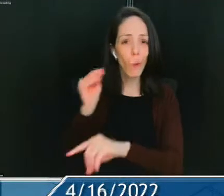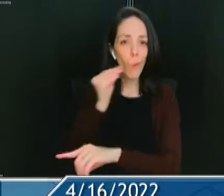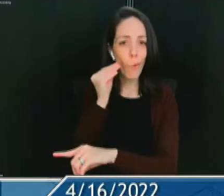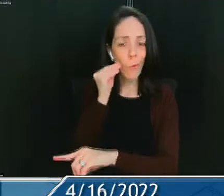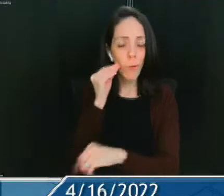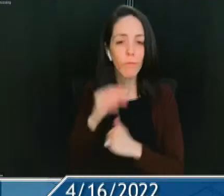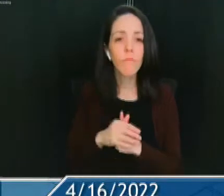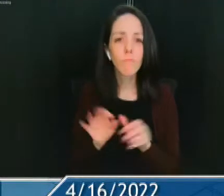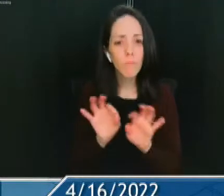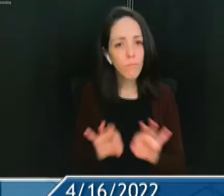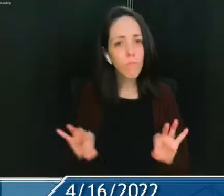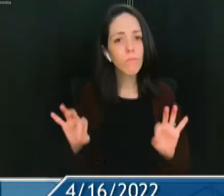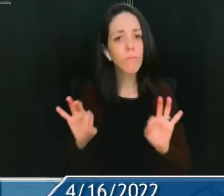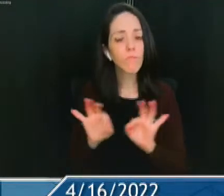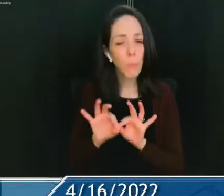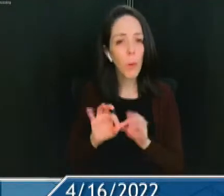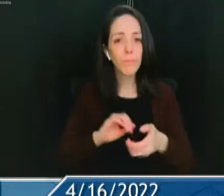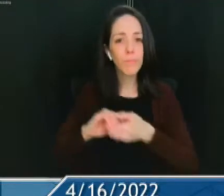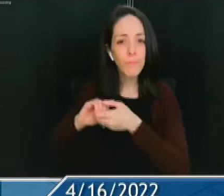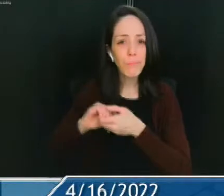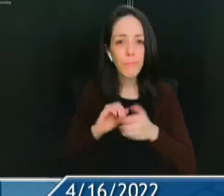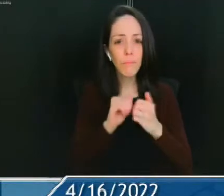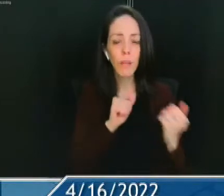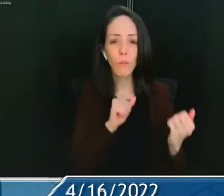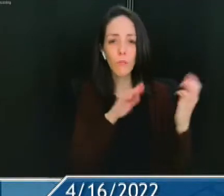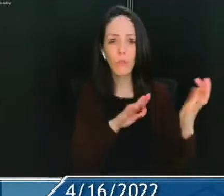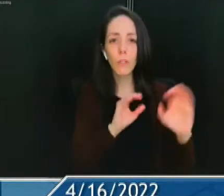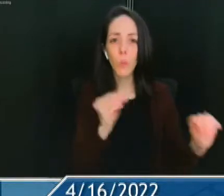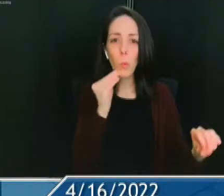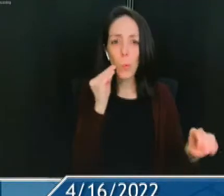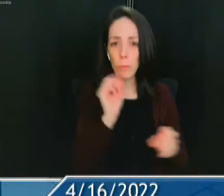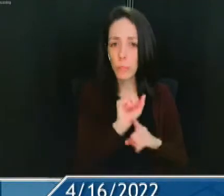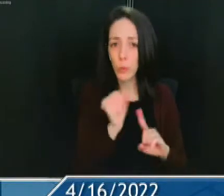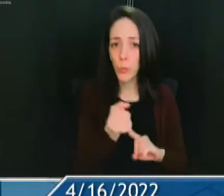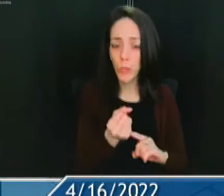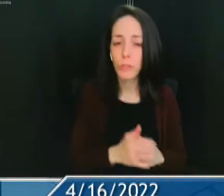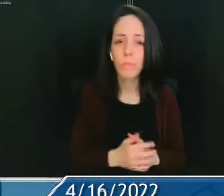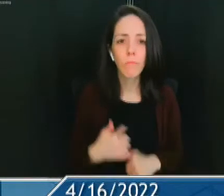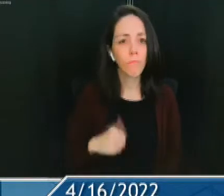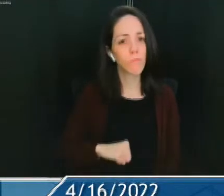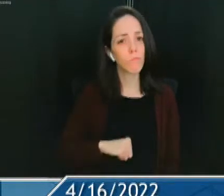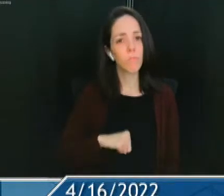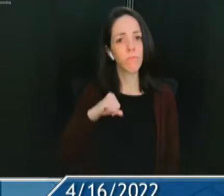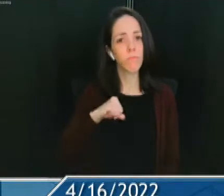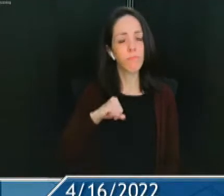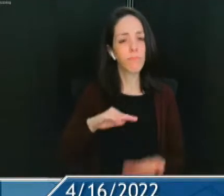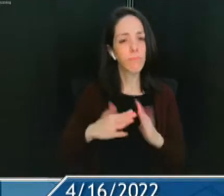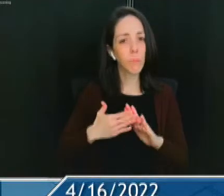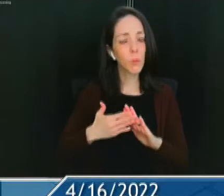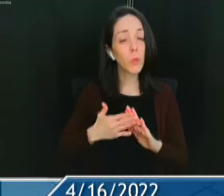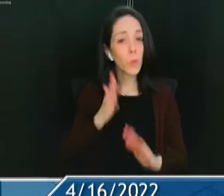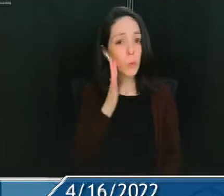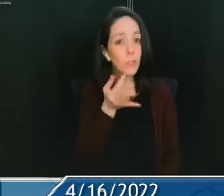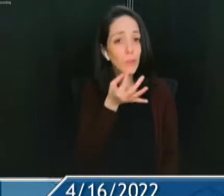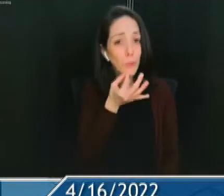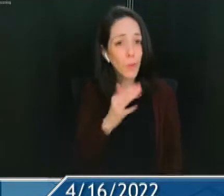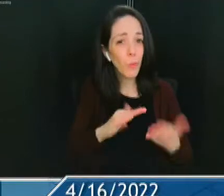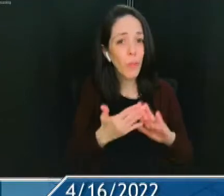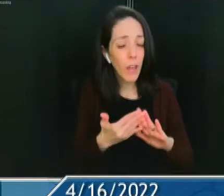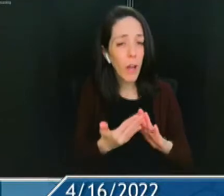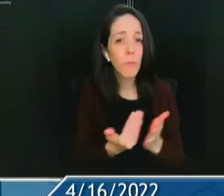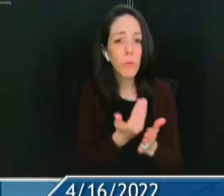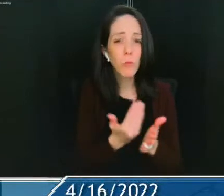collective efforts to address the housing crisis. I'm proud that our neighborhood will soon be the home of one of the planned safe